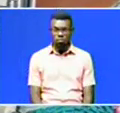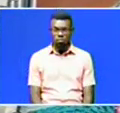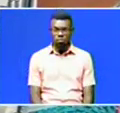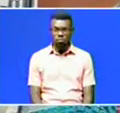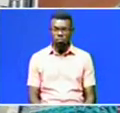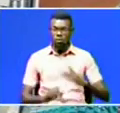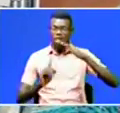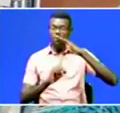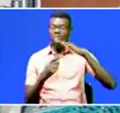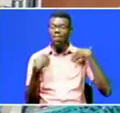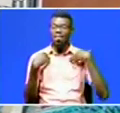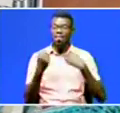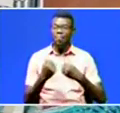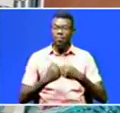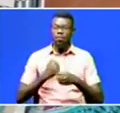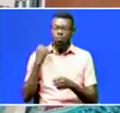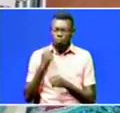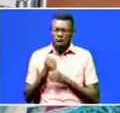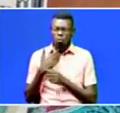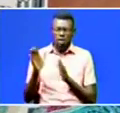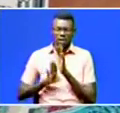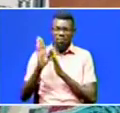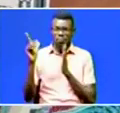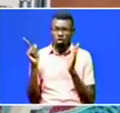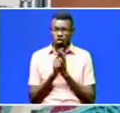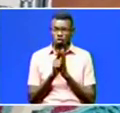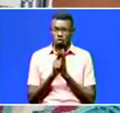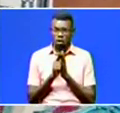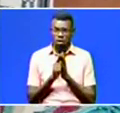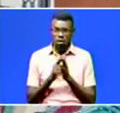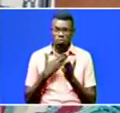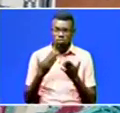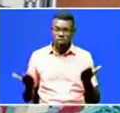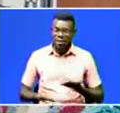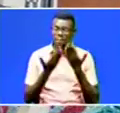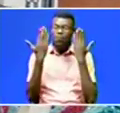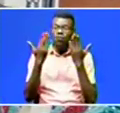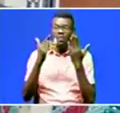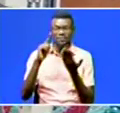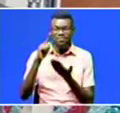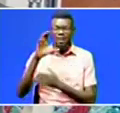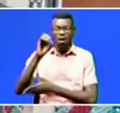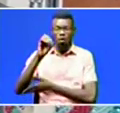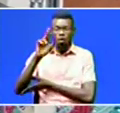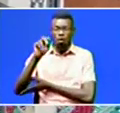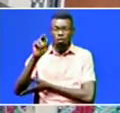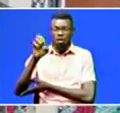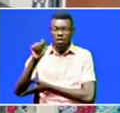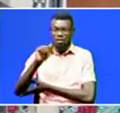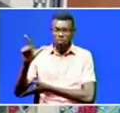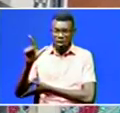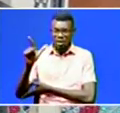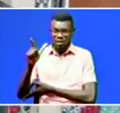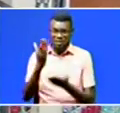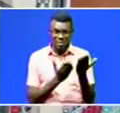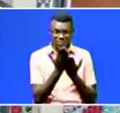The Ministry of Health is working on a legislation to improve the availability and access to the corneal transplant services together with other